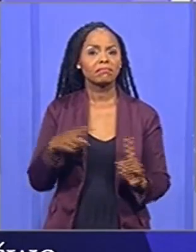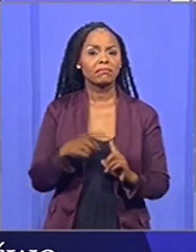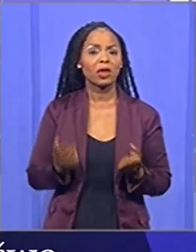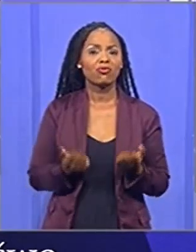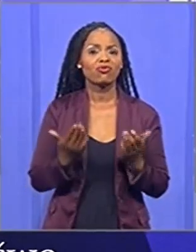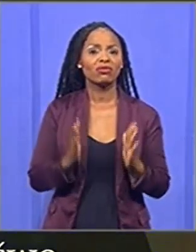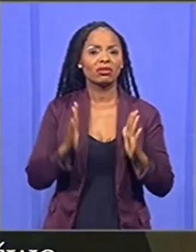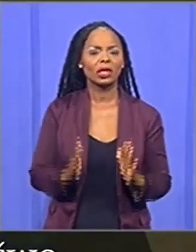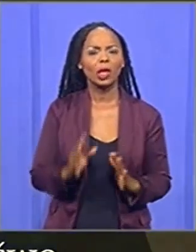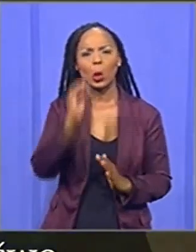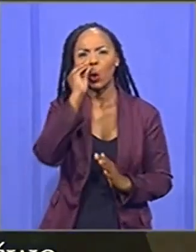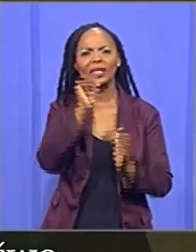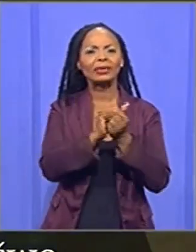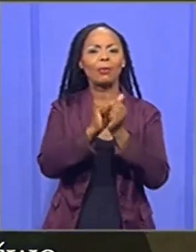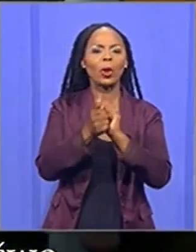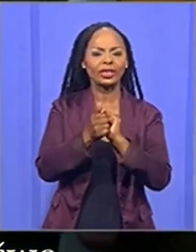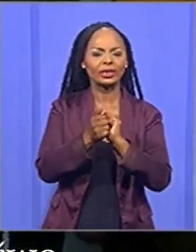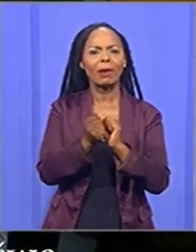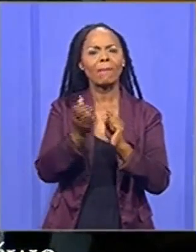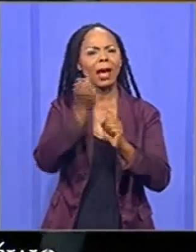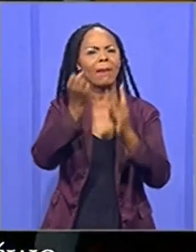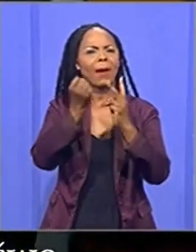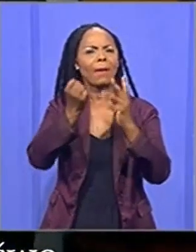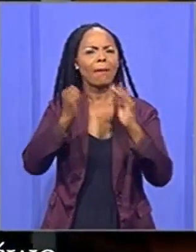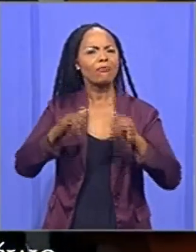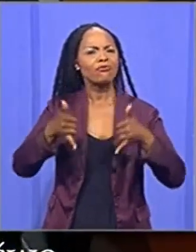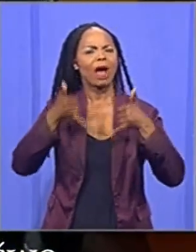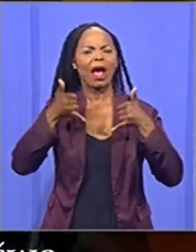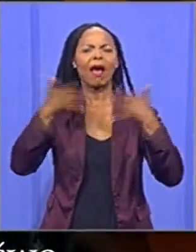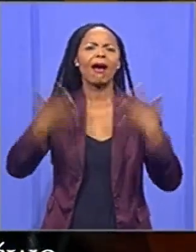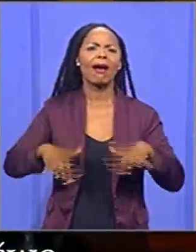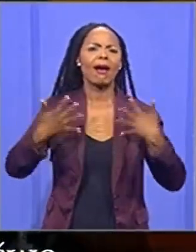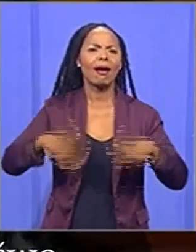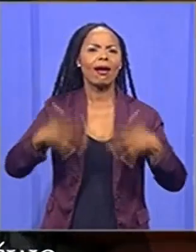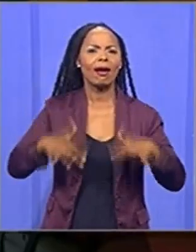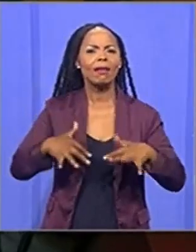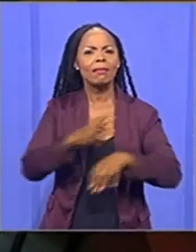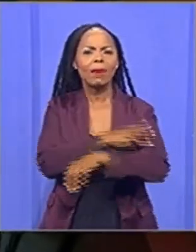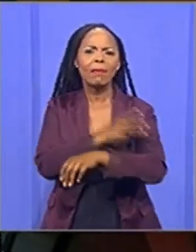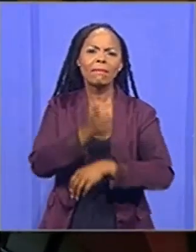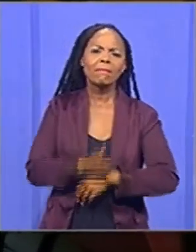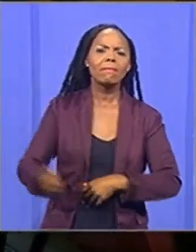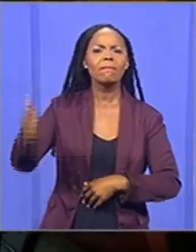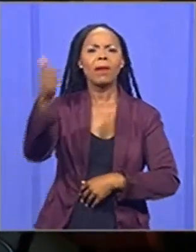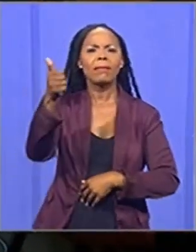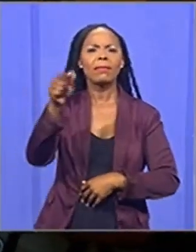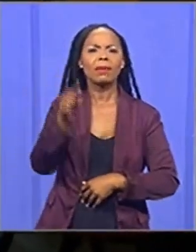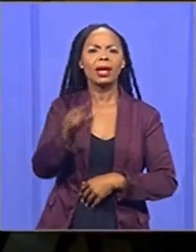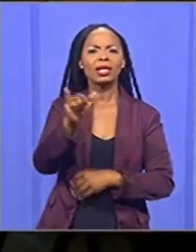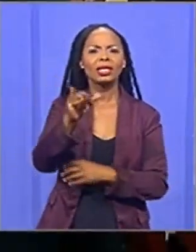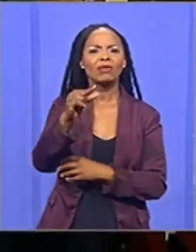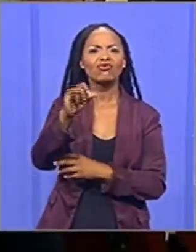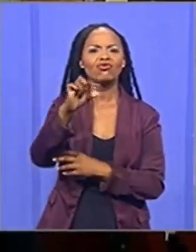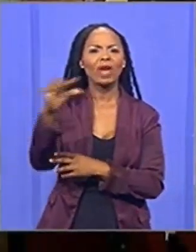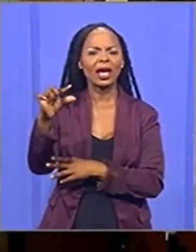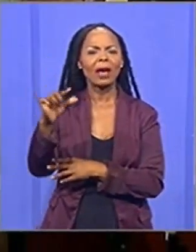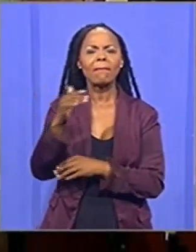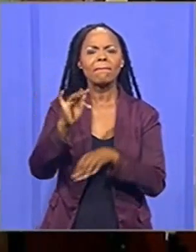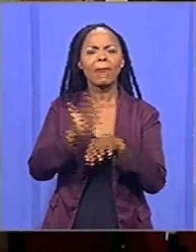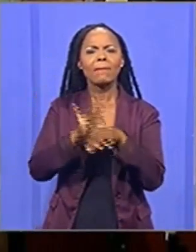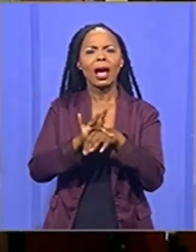wa tša dipapadi yo a thupilego difoka molaodi mogolo le setsebi sa ditaba Jermaine Craig o kgathile tema